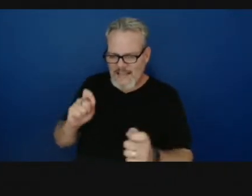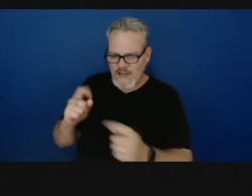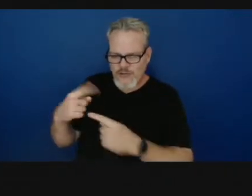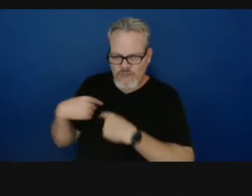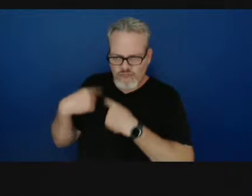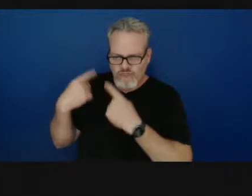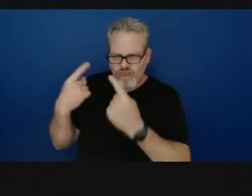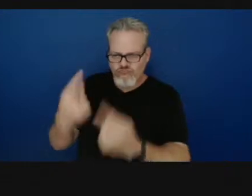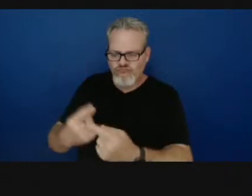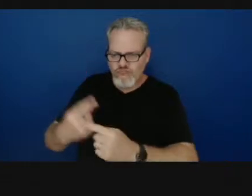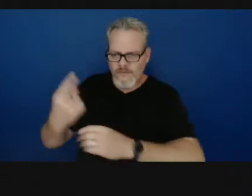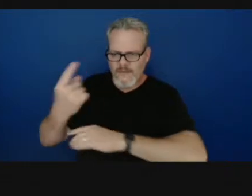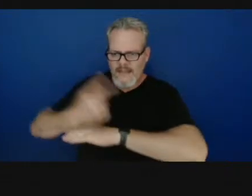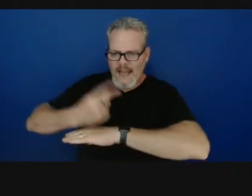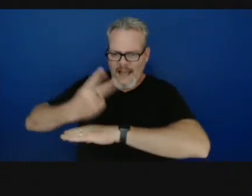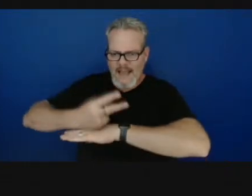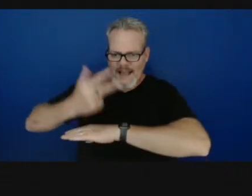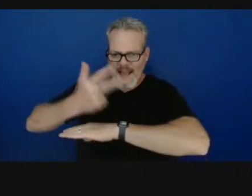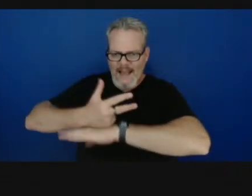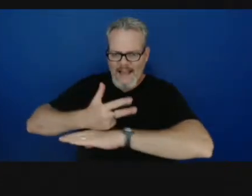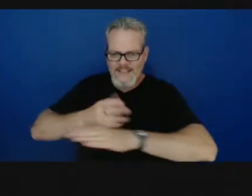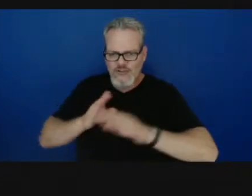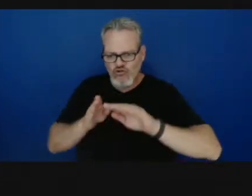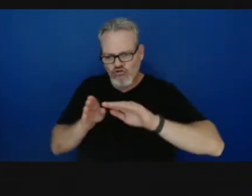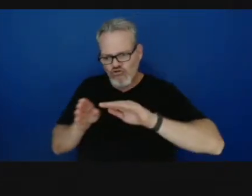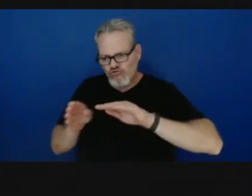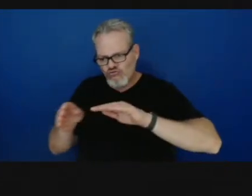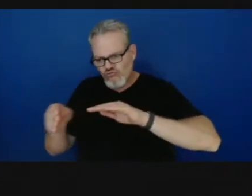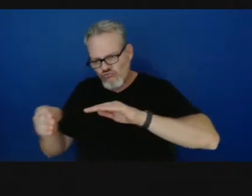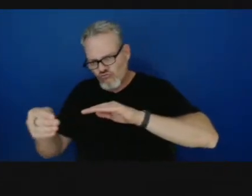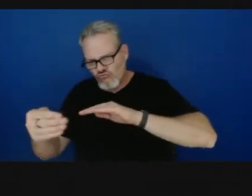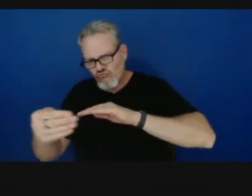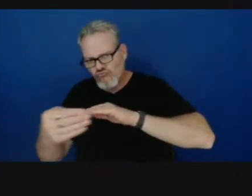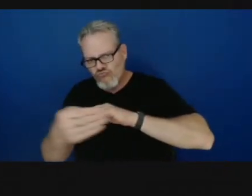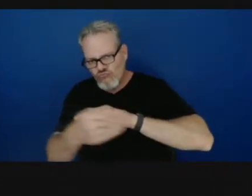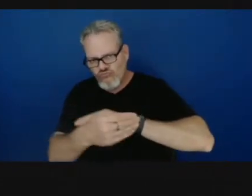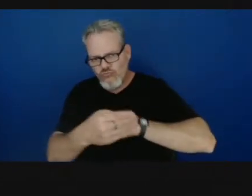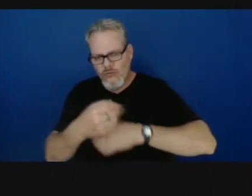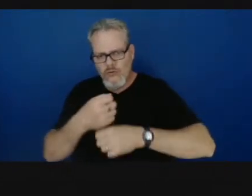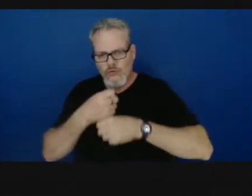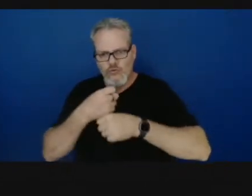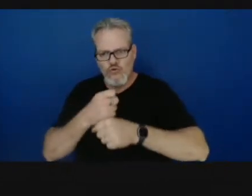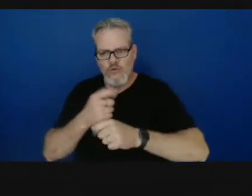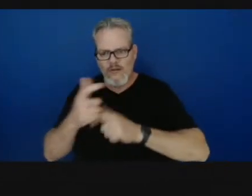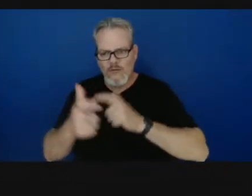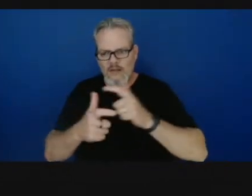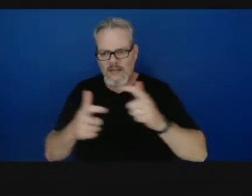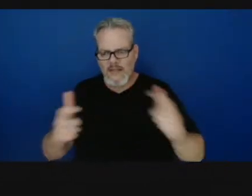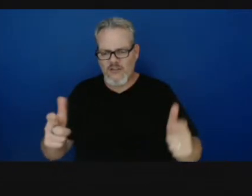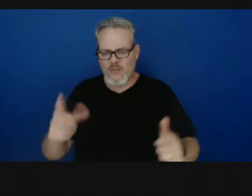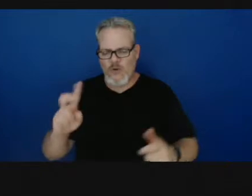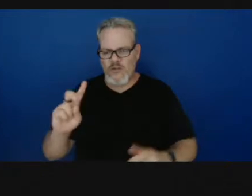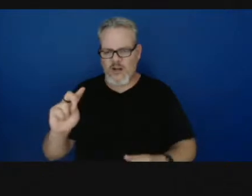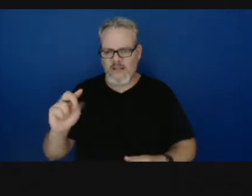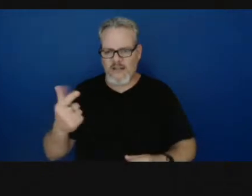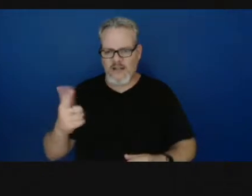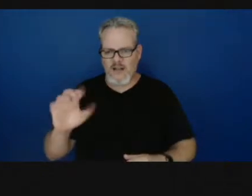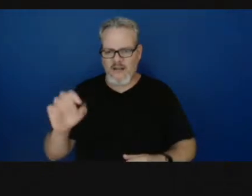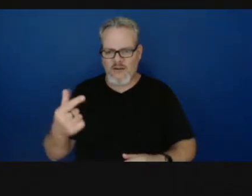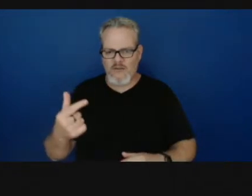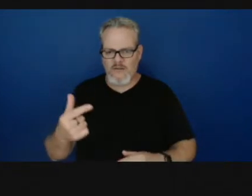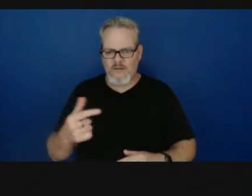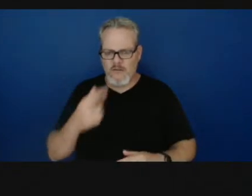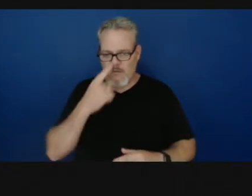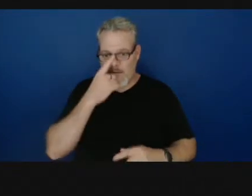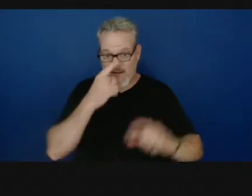it redirected itself around the Kapoho crater and formed this more pronounced dogleg. The lava is still encroaching into